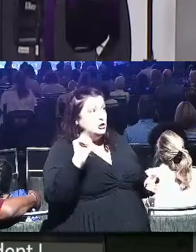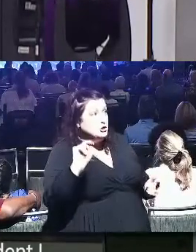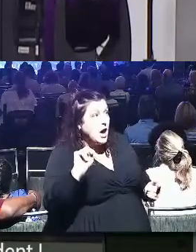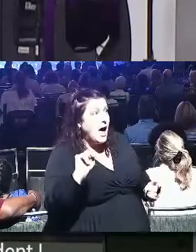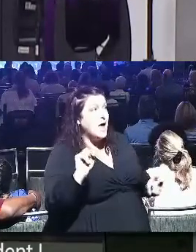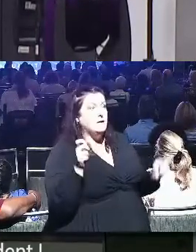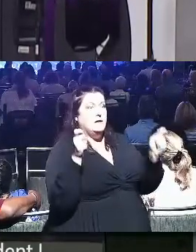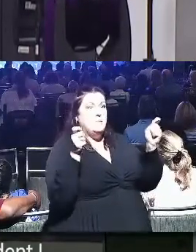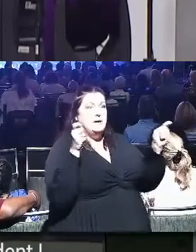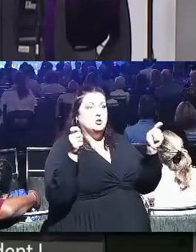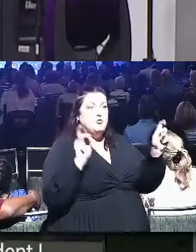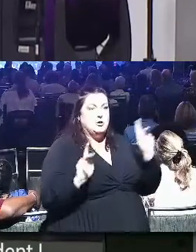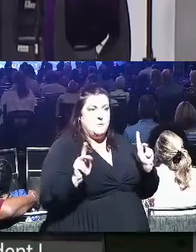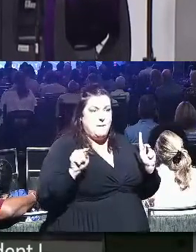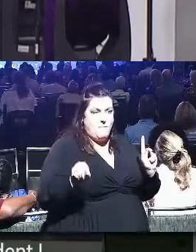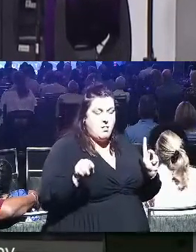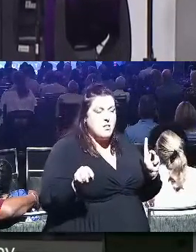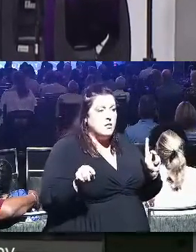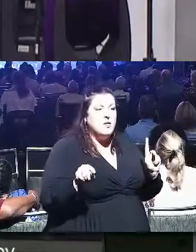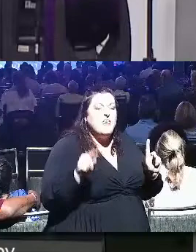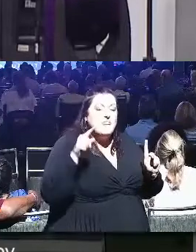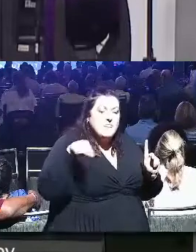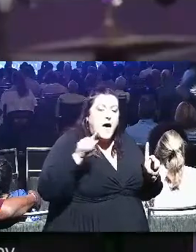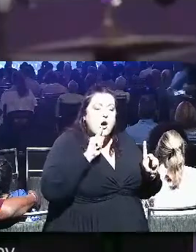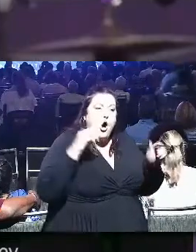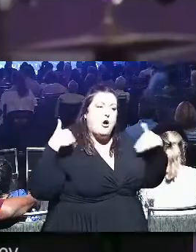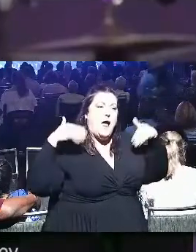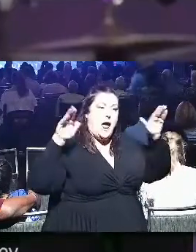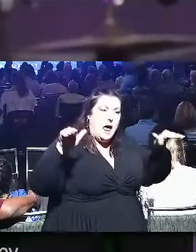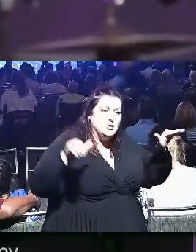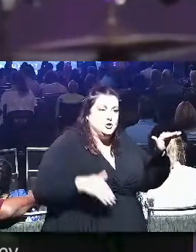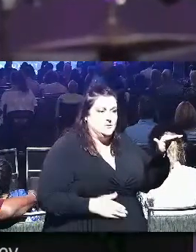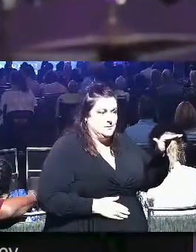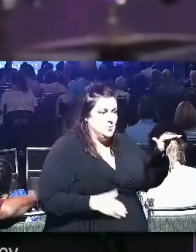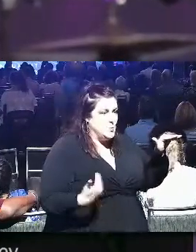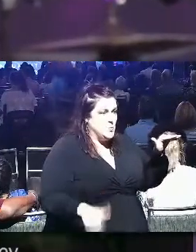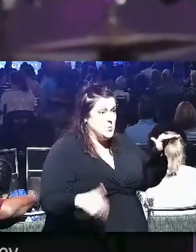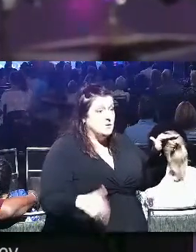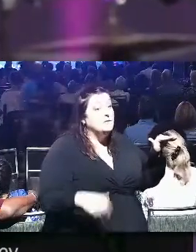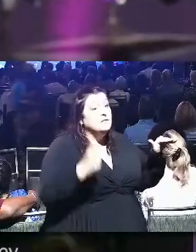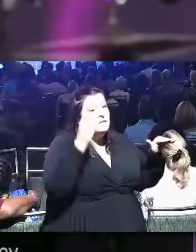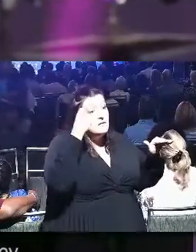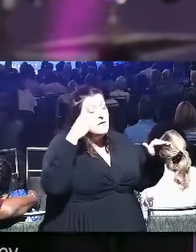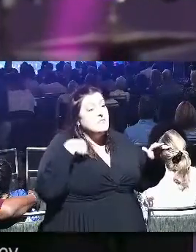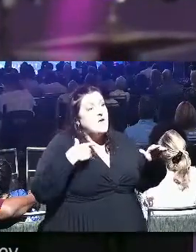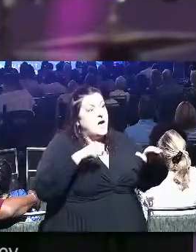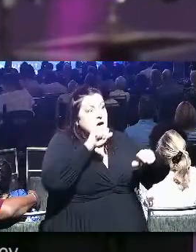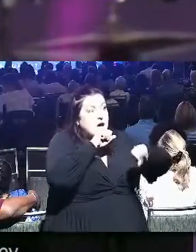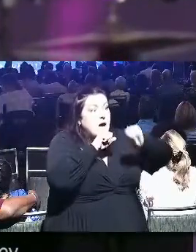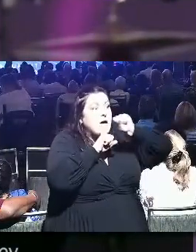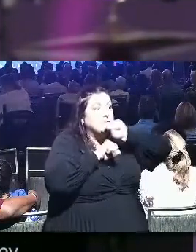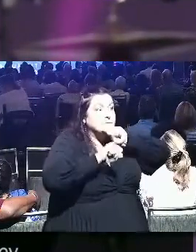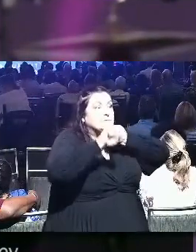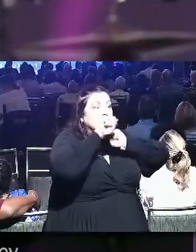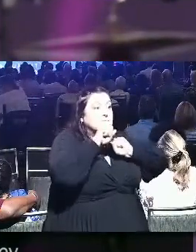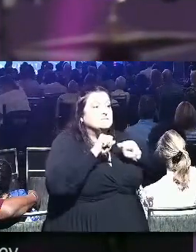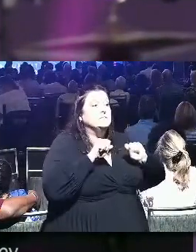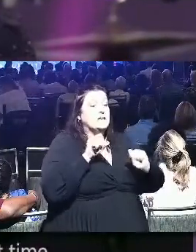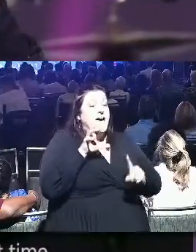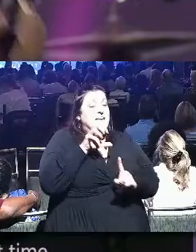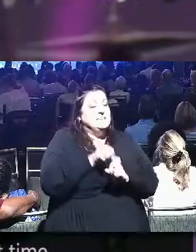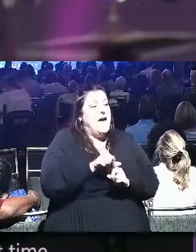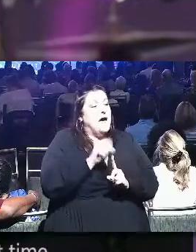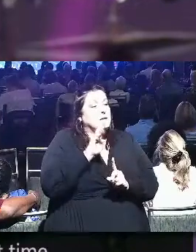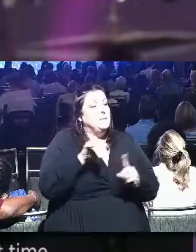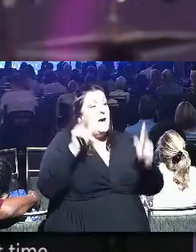They have been angels. And they have been attacked by demons at times in the form of a Christian